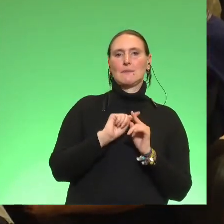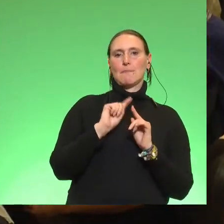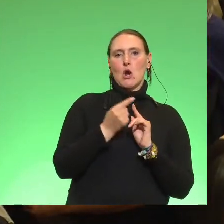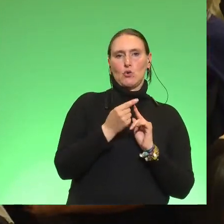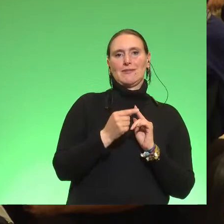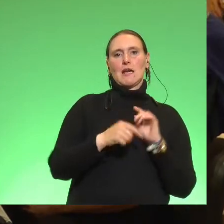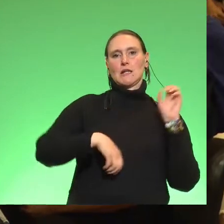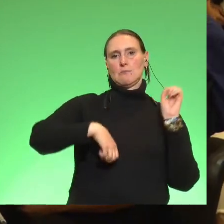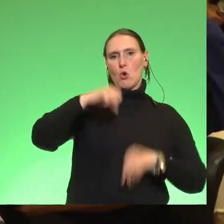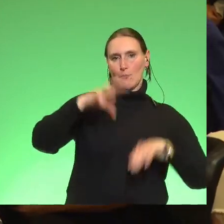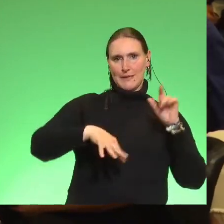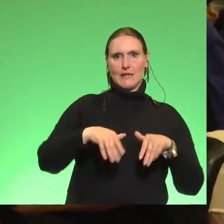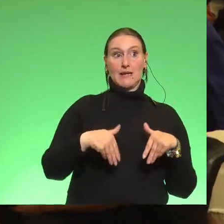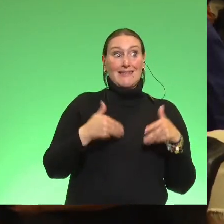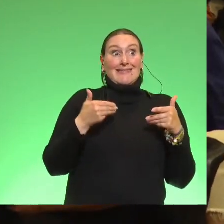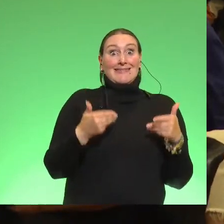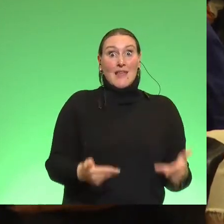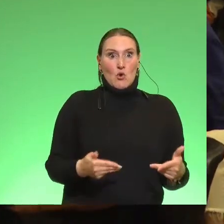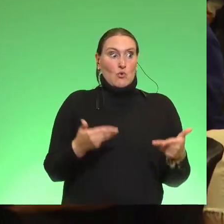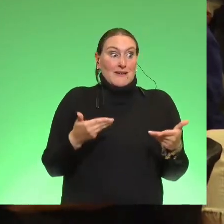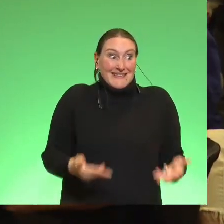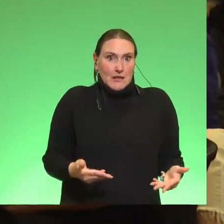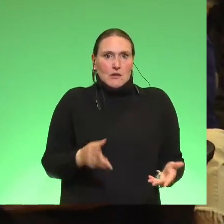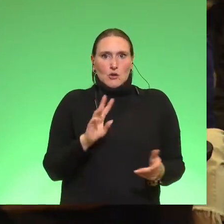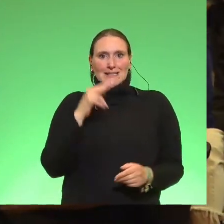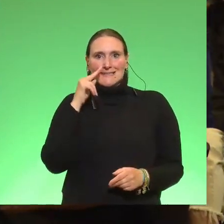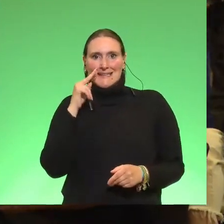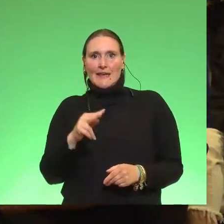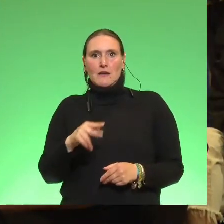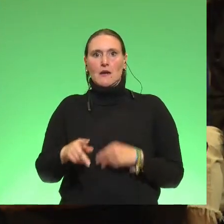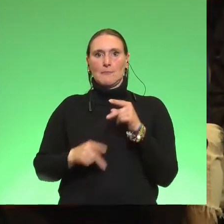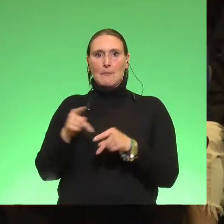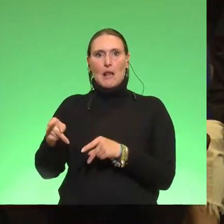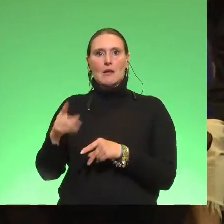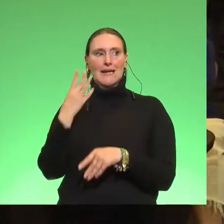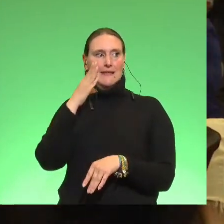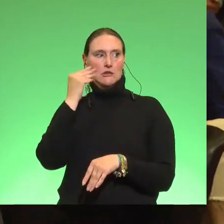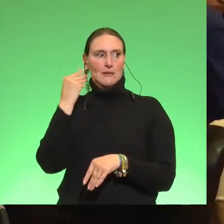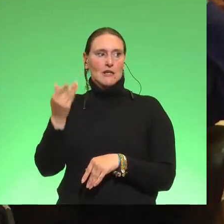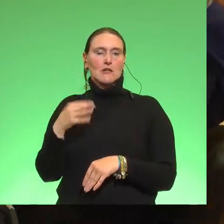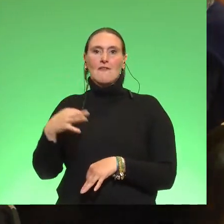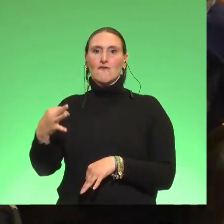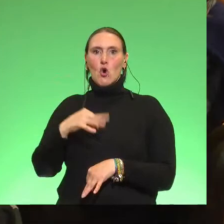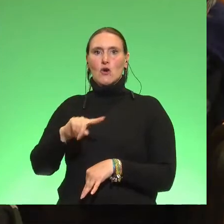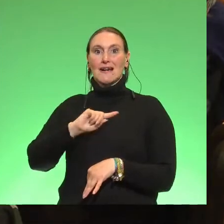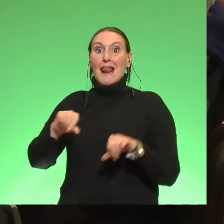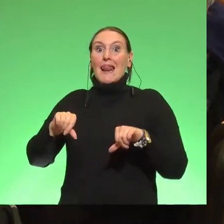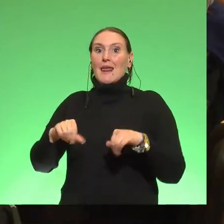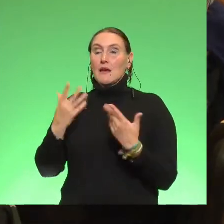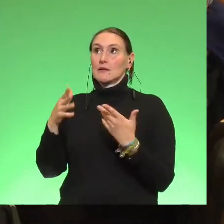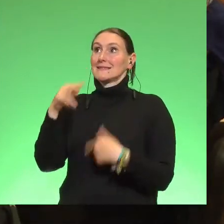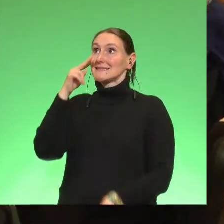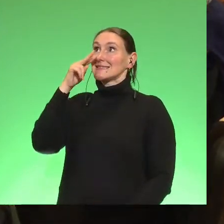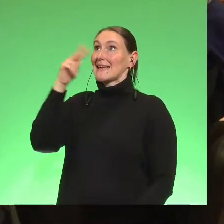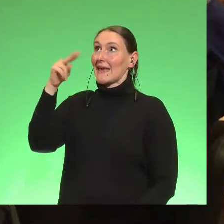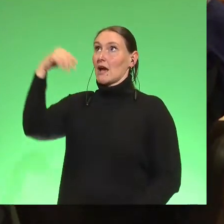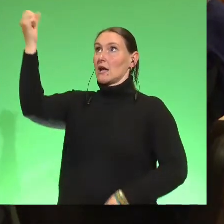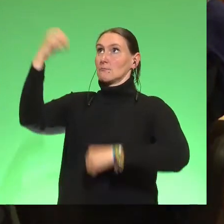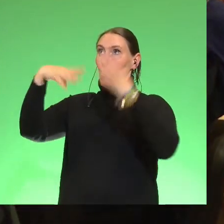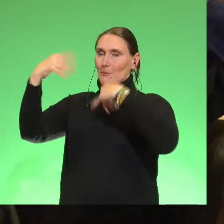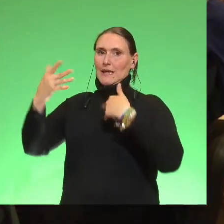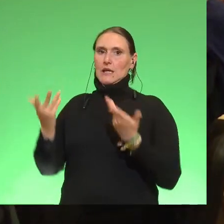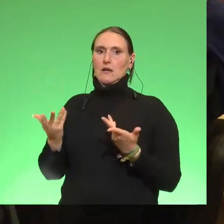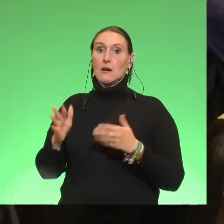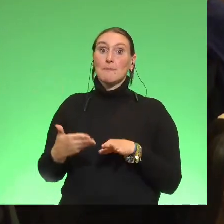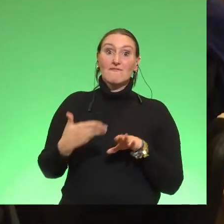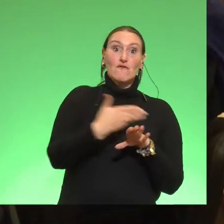people that are actually being bombed. And there's a big difference of making a film about pilots that bomb and actually being bombed and